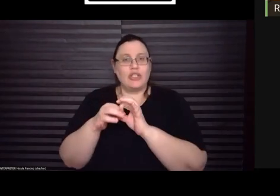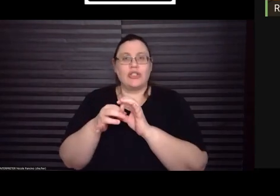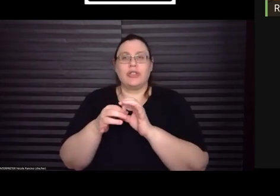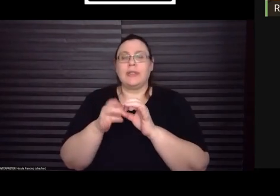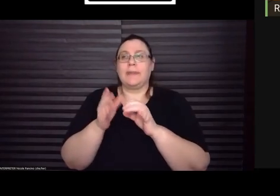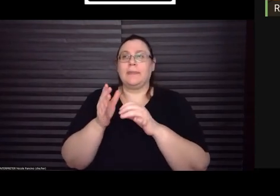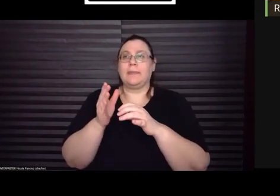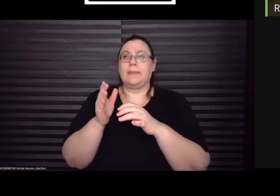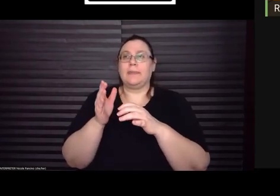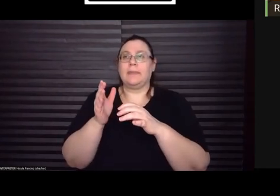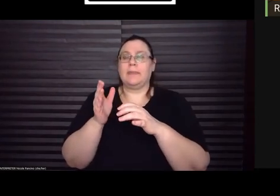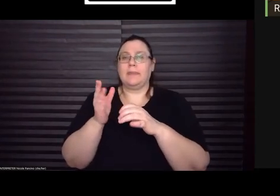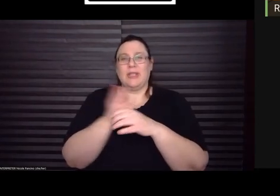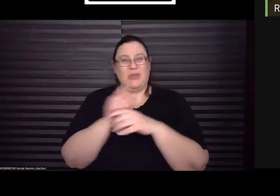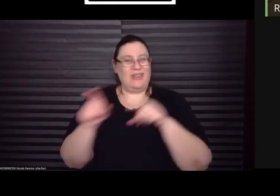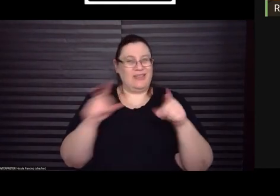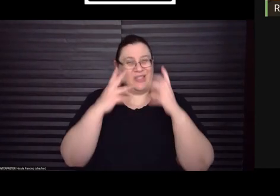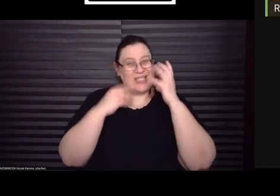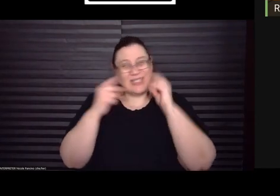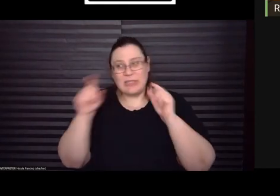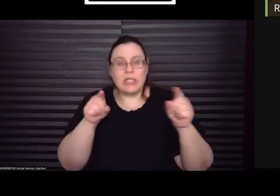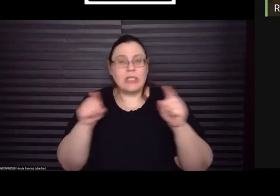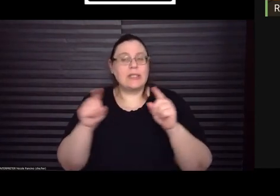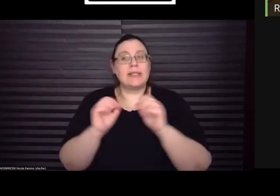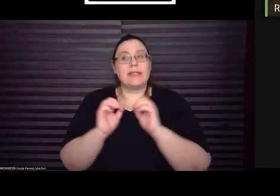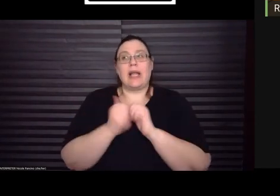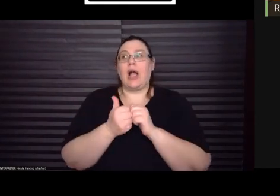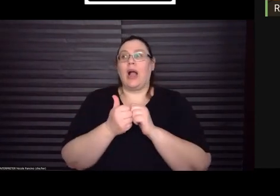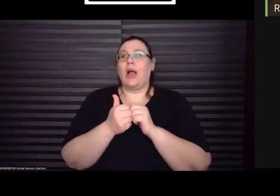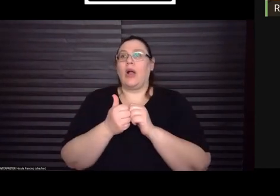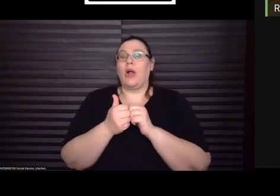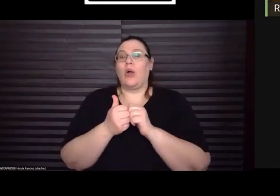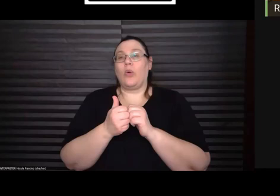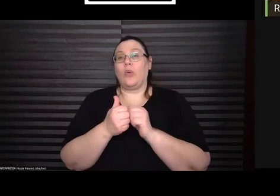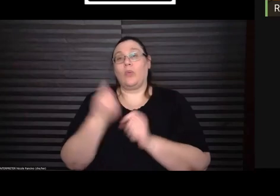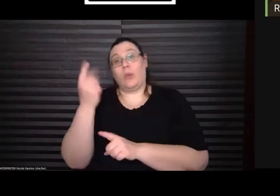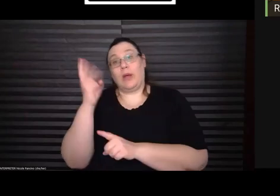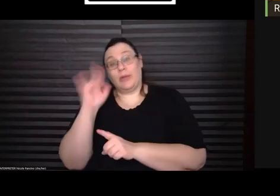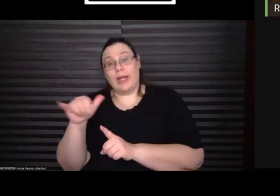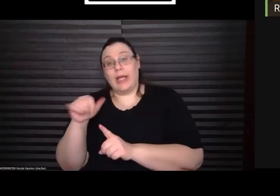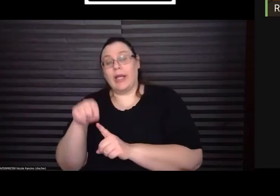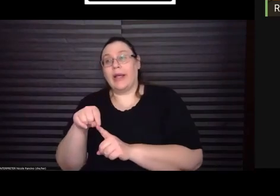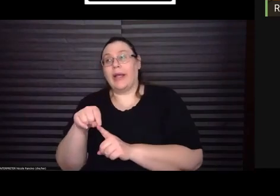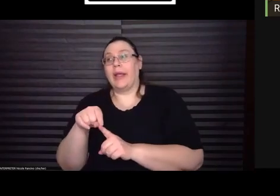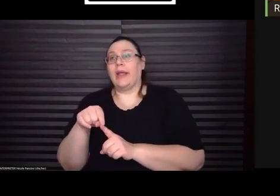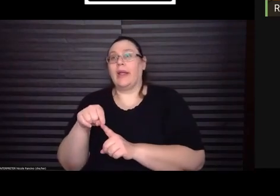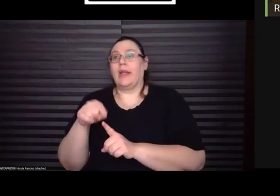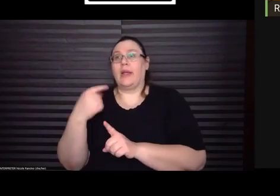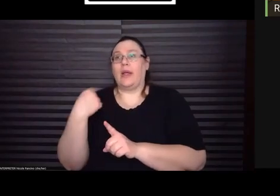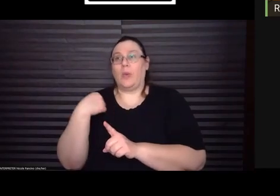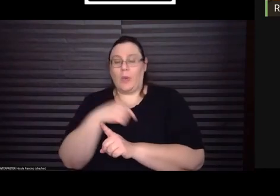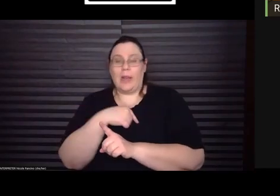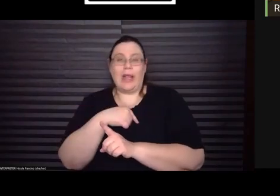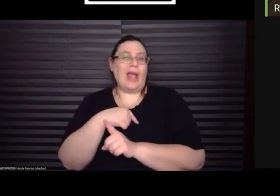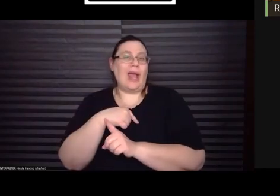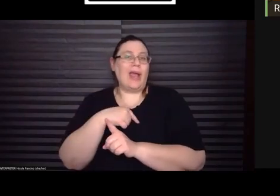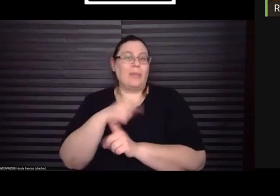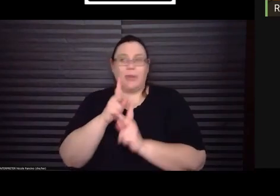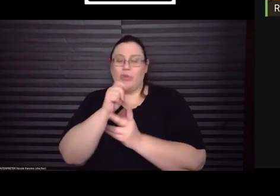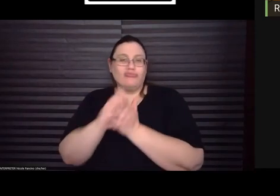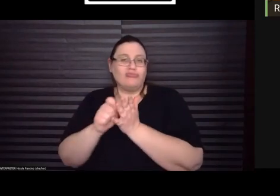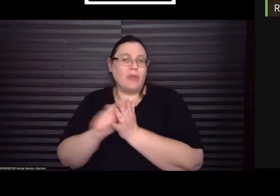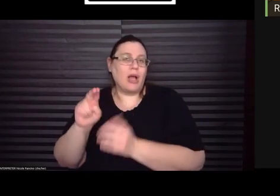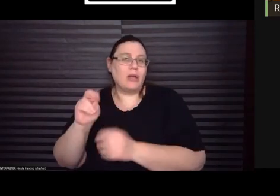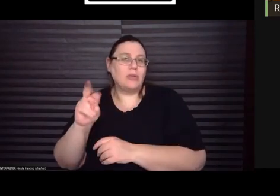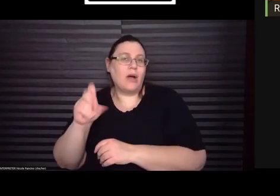relationship between these experiences, how, you know, on one hand, you know, we as